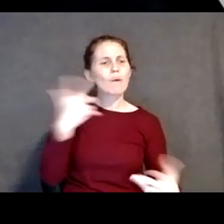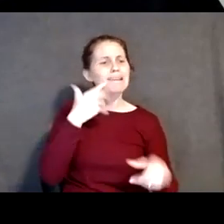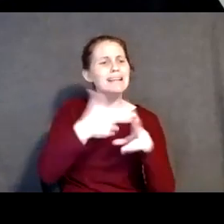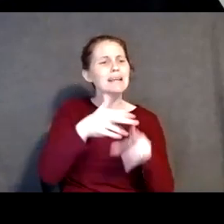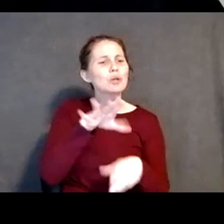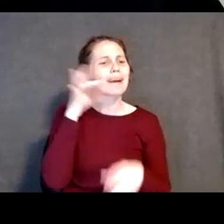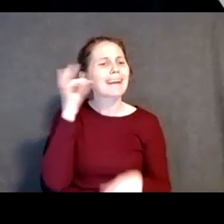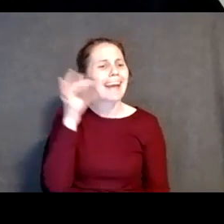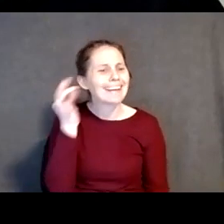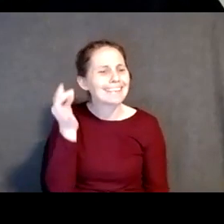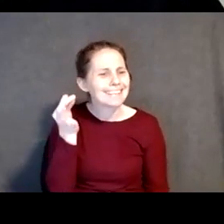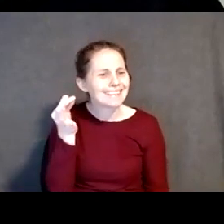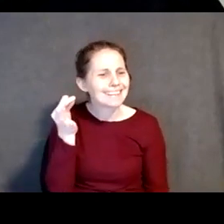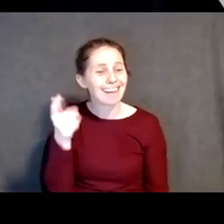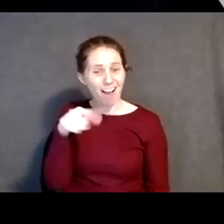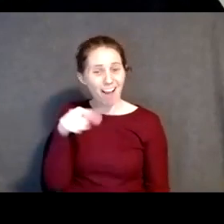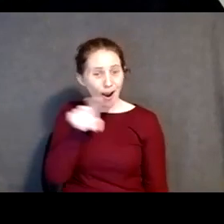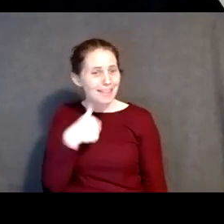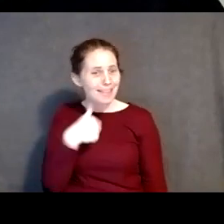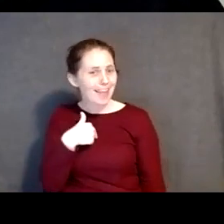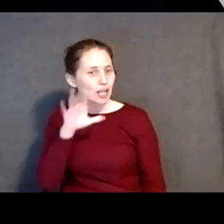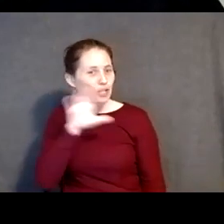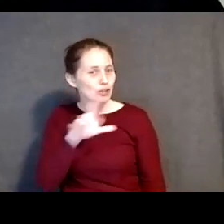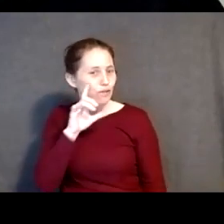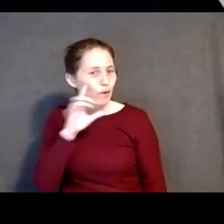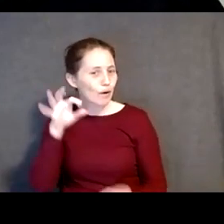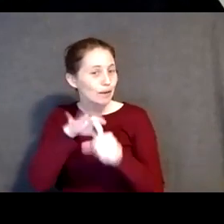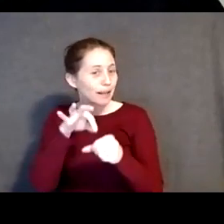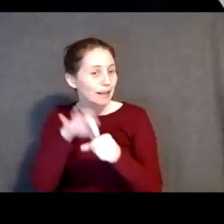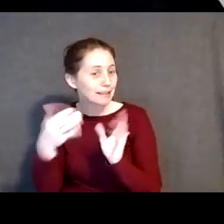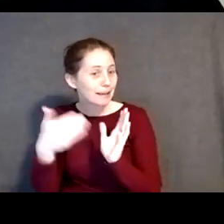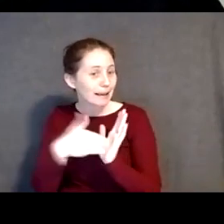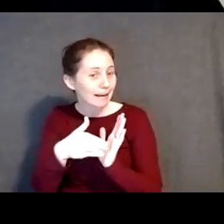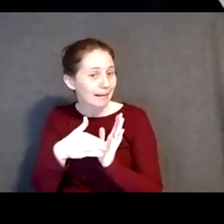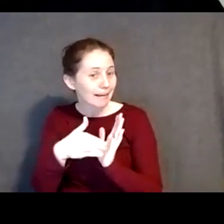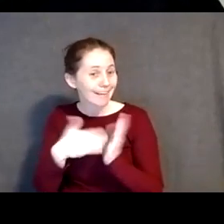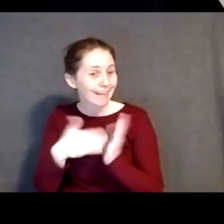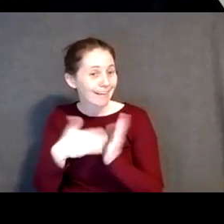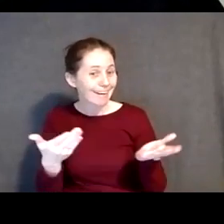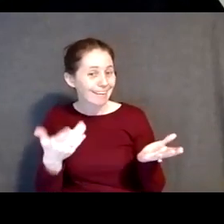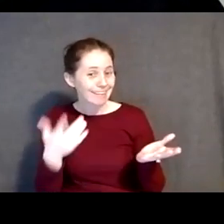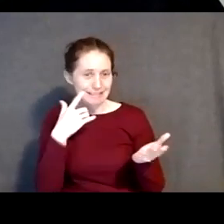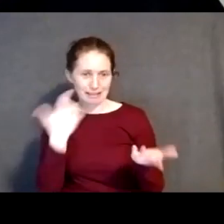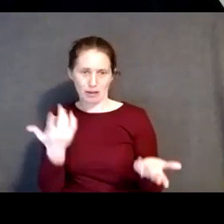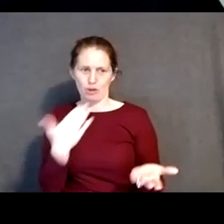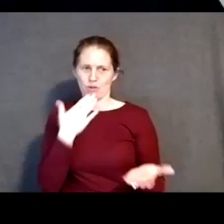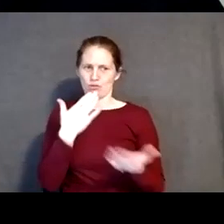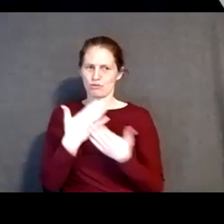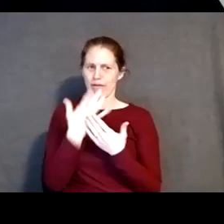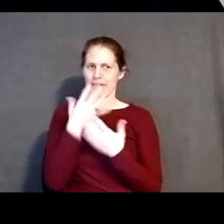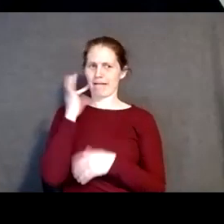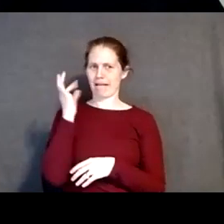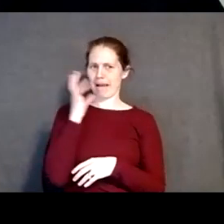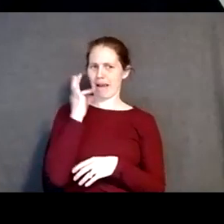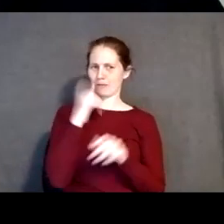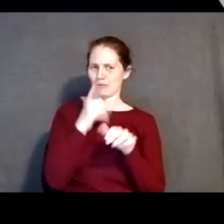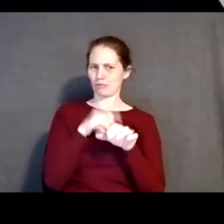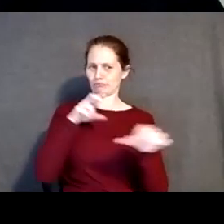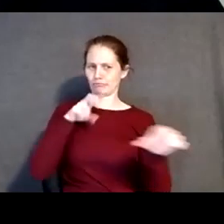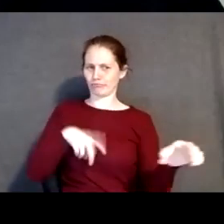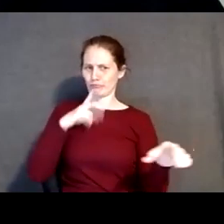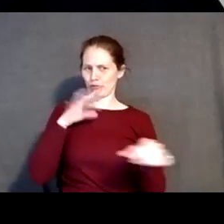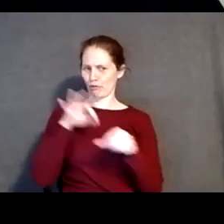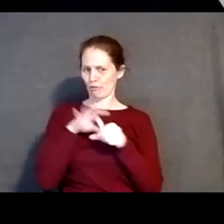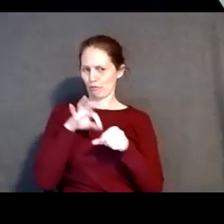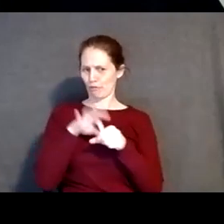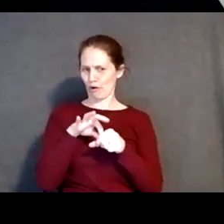cat? And are they seeking re-election? It takes a really brave feline to abstain from any votes, taking